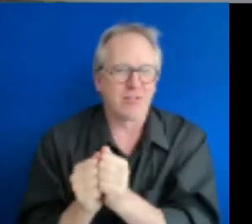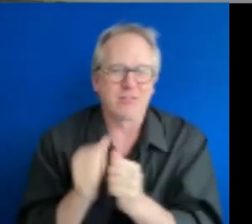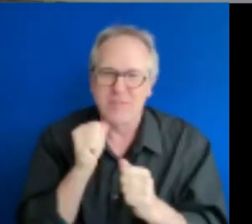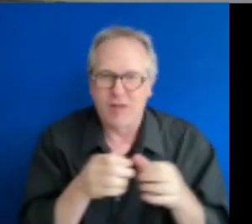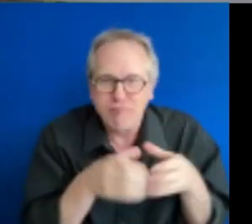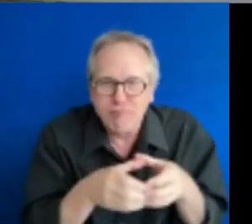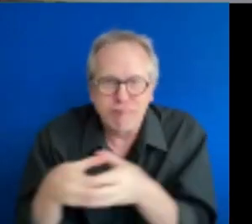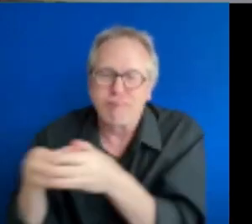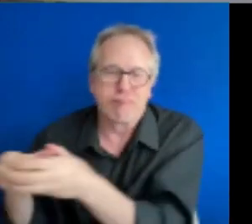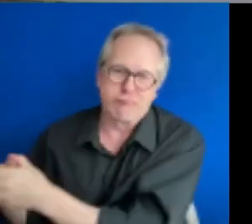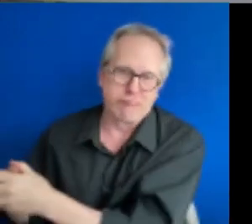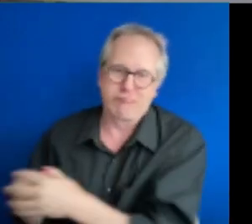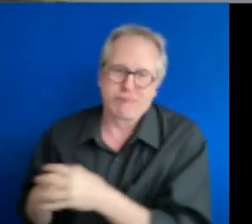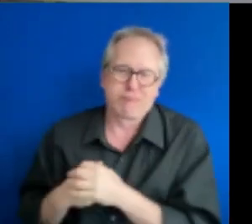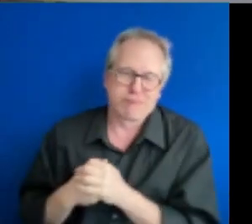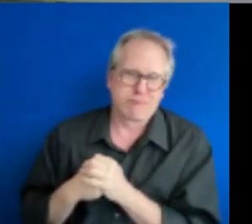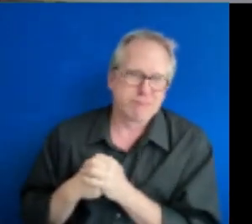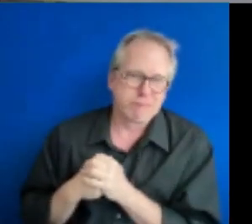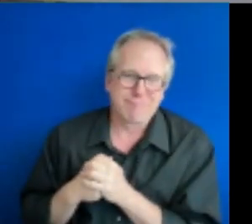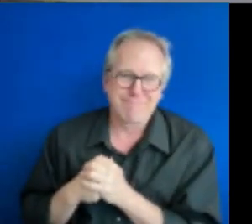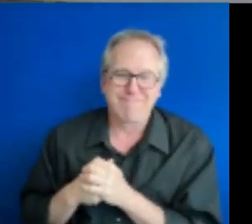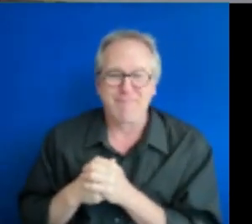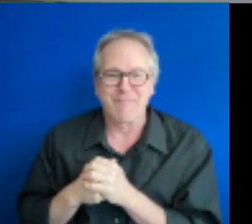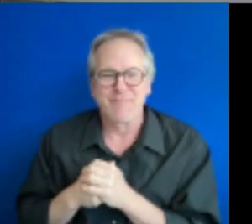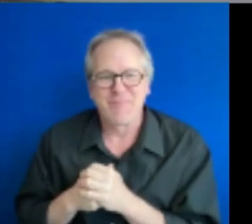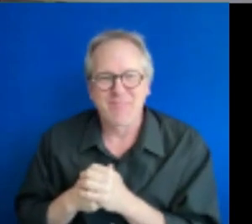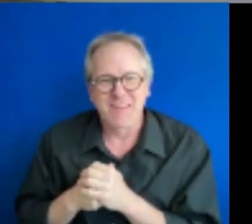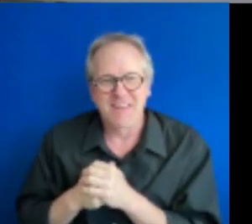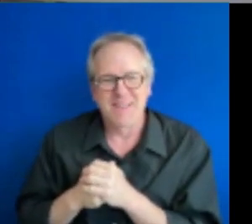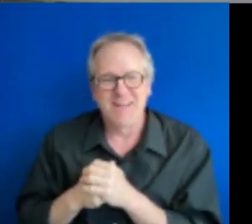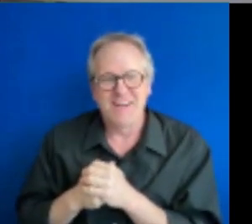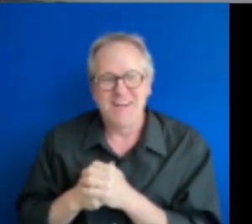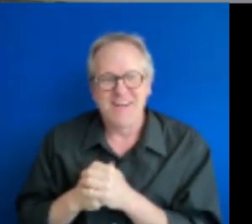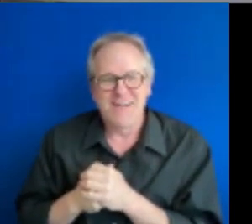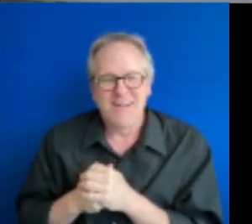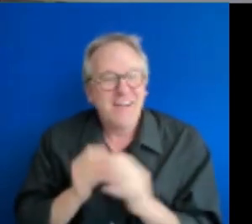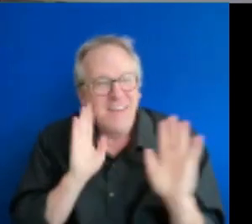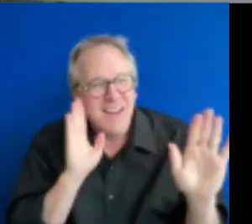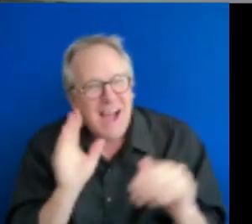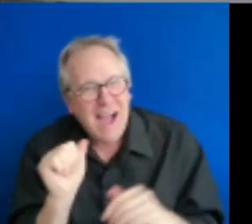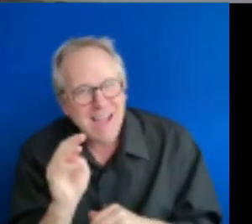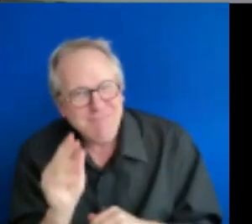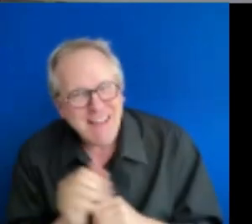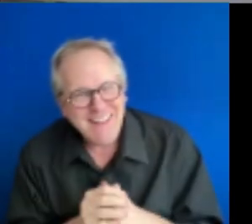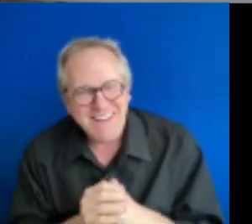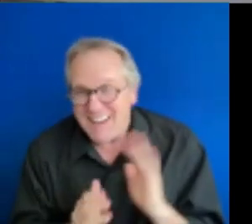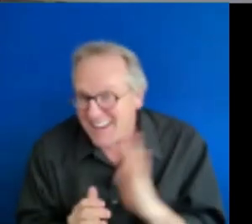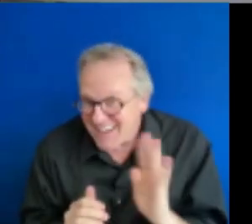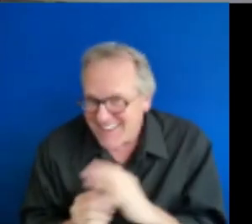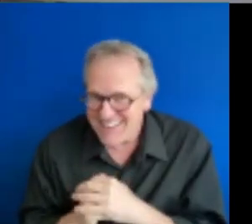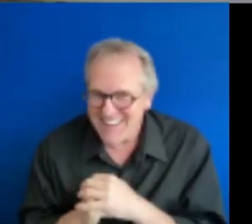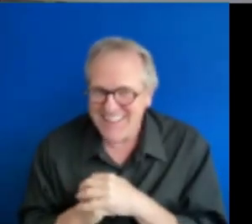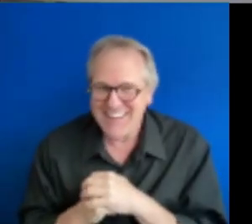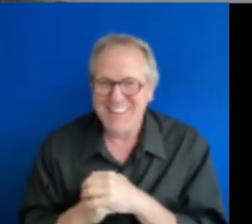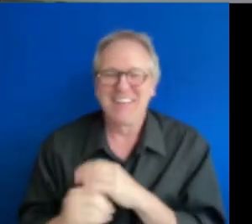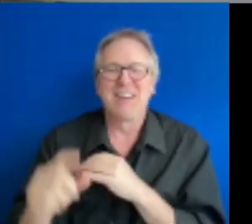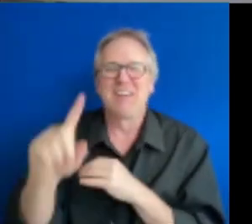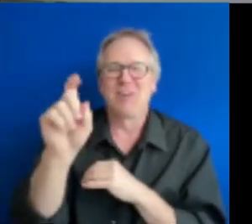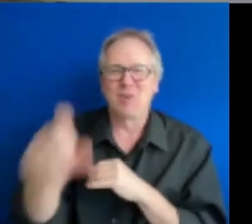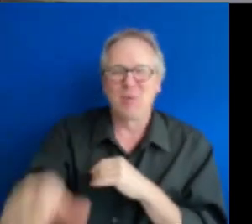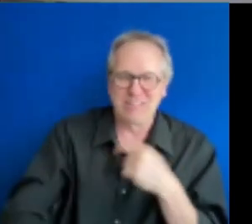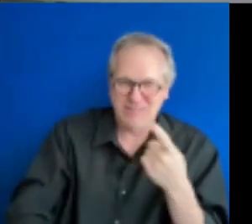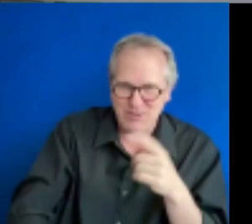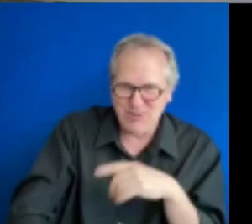Feel free to jump in. Okay, yeah. Great. Yeah. Hi, Amanda. Hi. I've got a question for